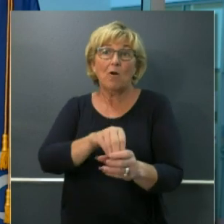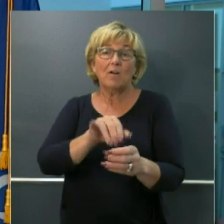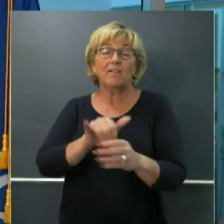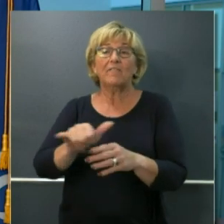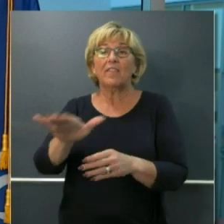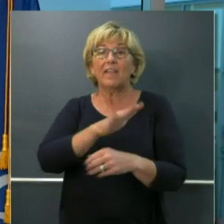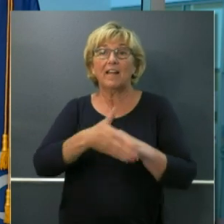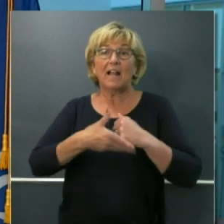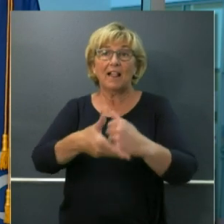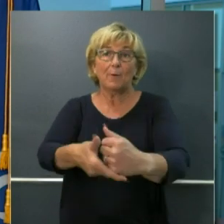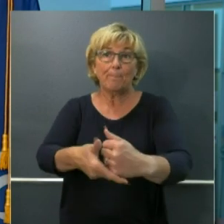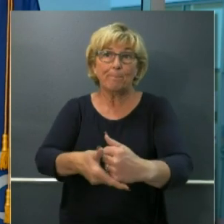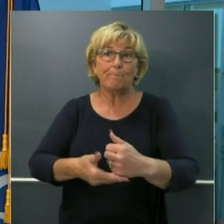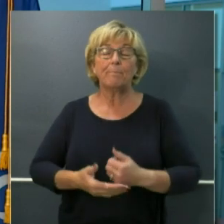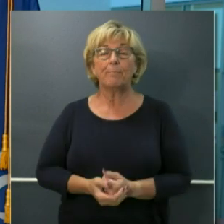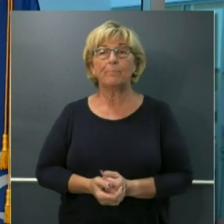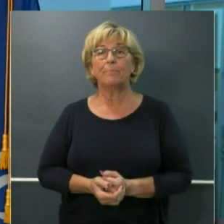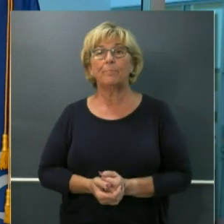them.